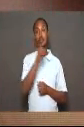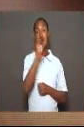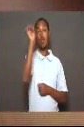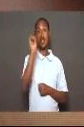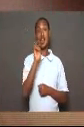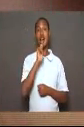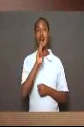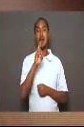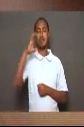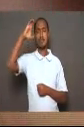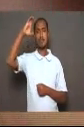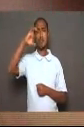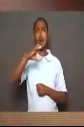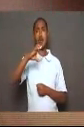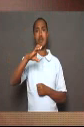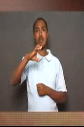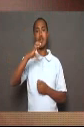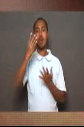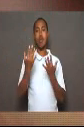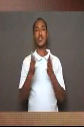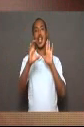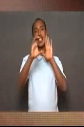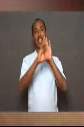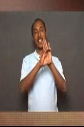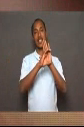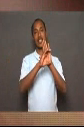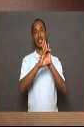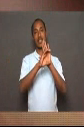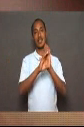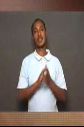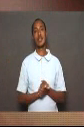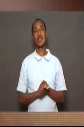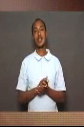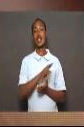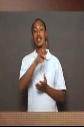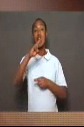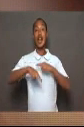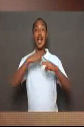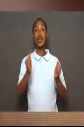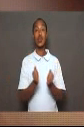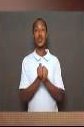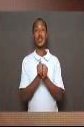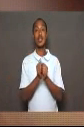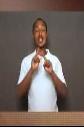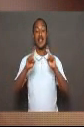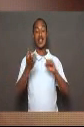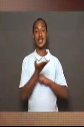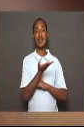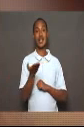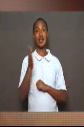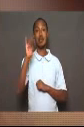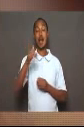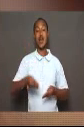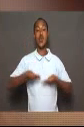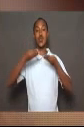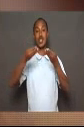Peroxides are powerful oxidizing agents. They react with different substances by